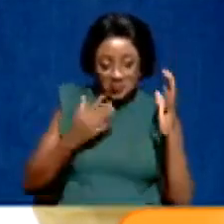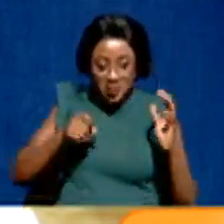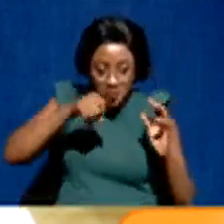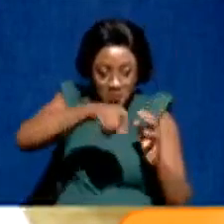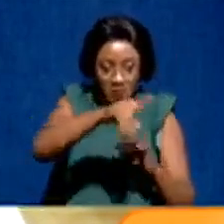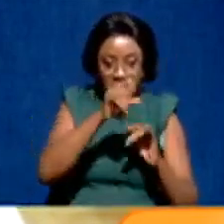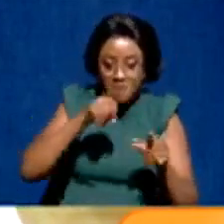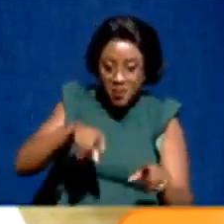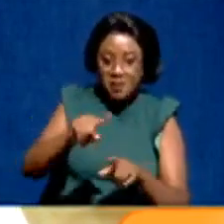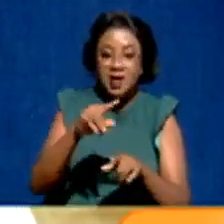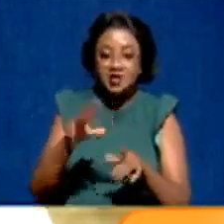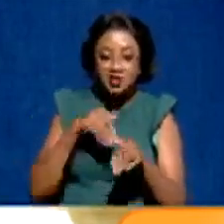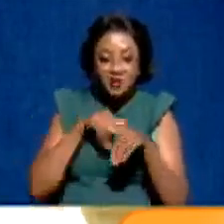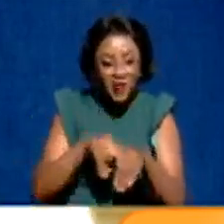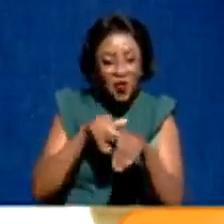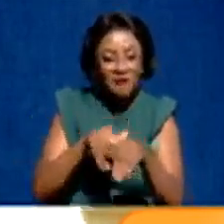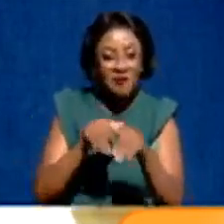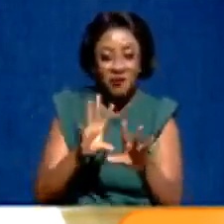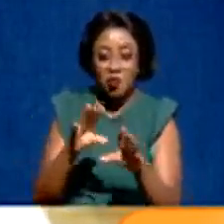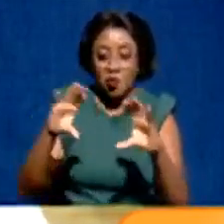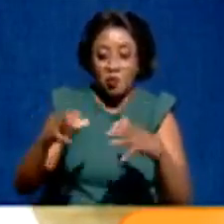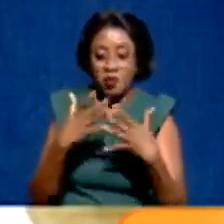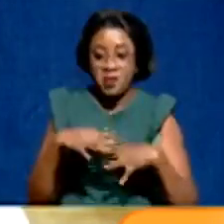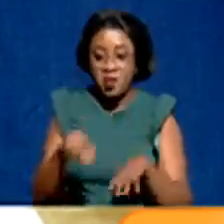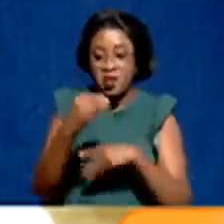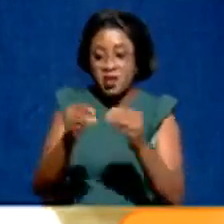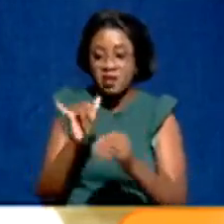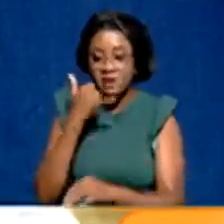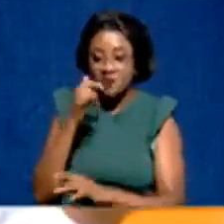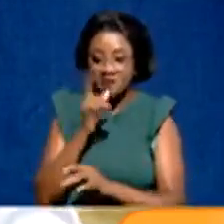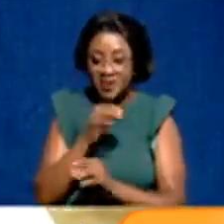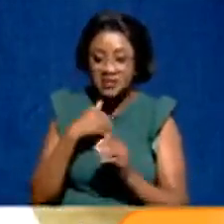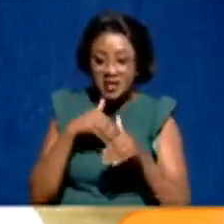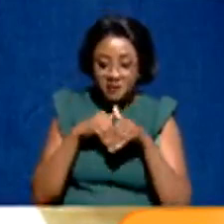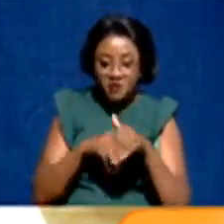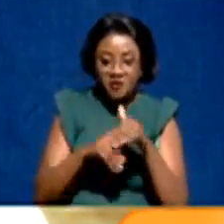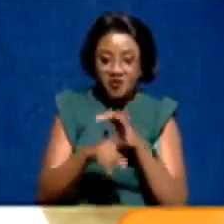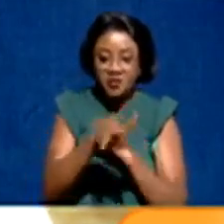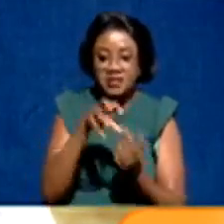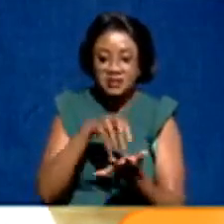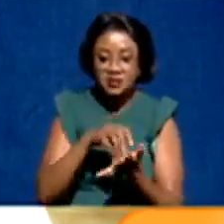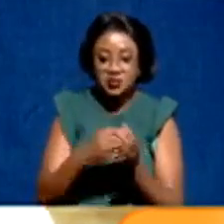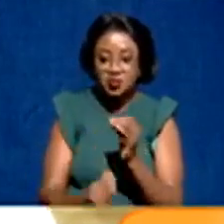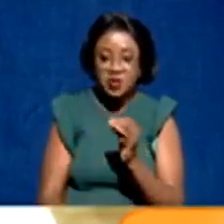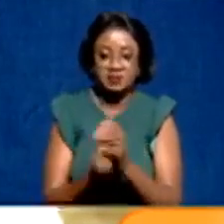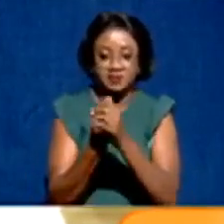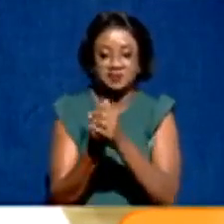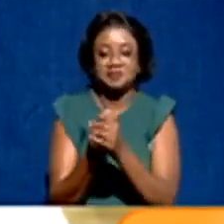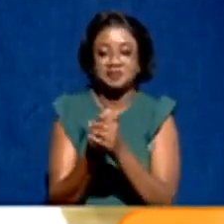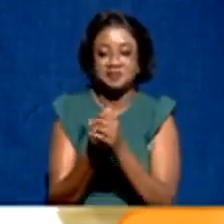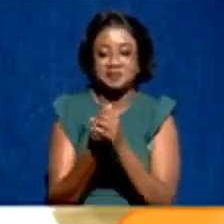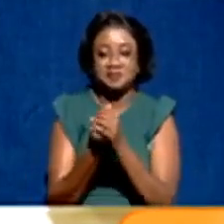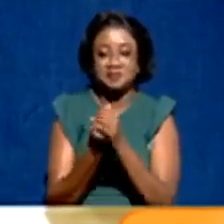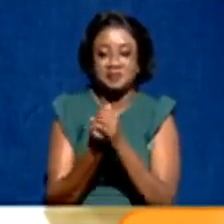been given phones and they capture the status and we upload that on our